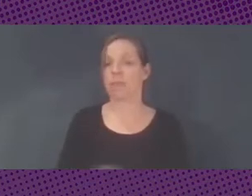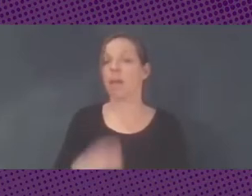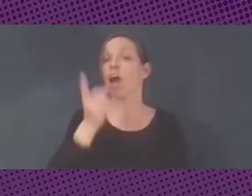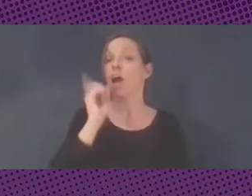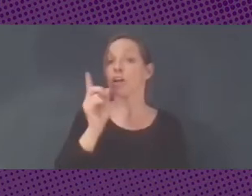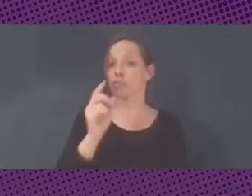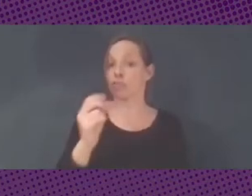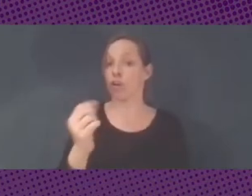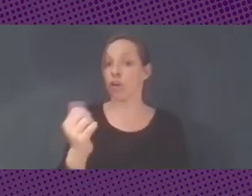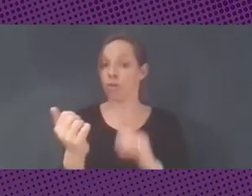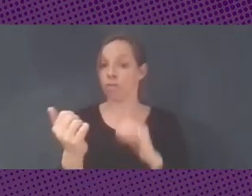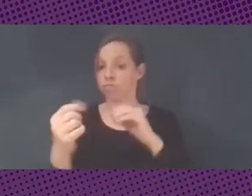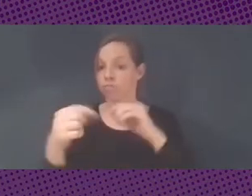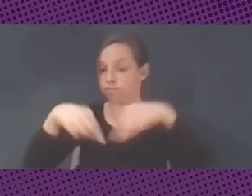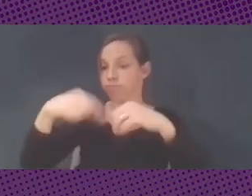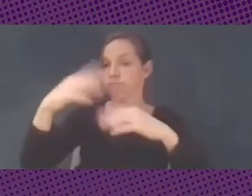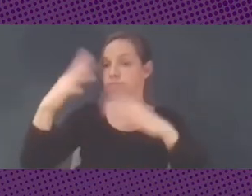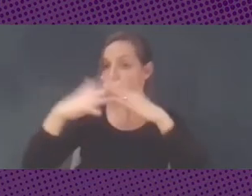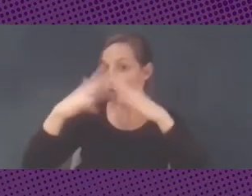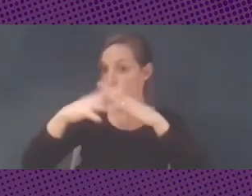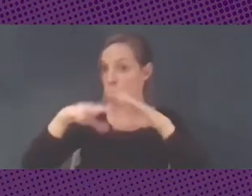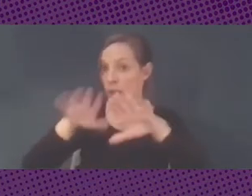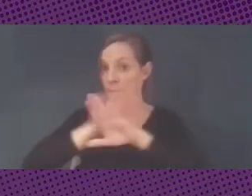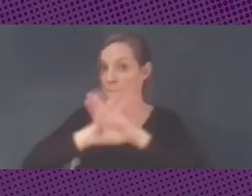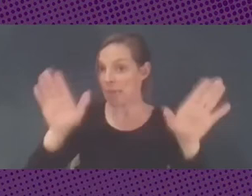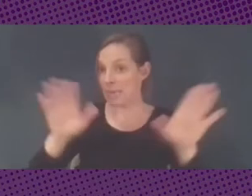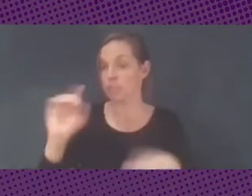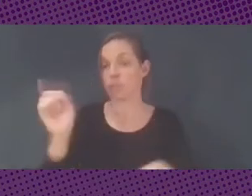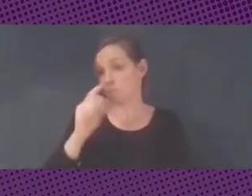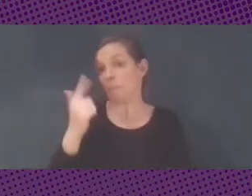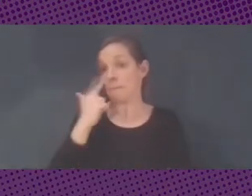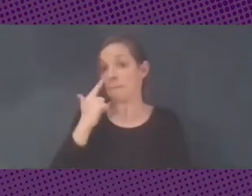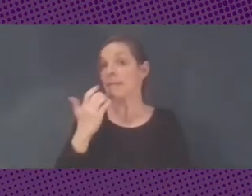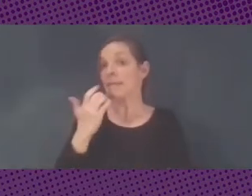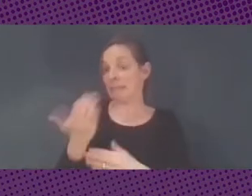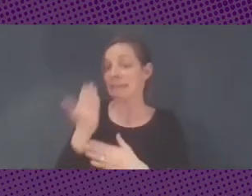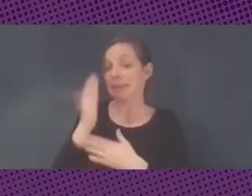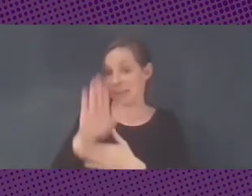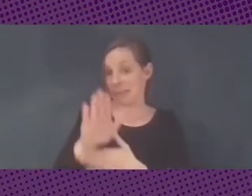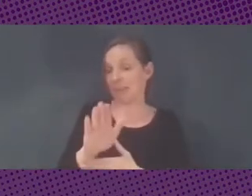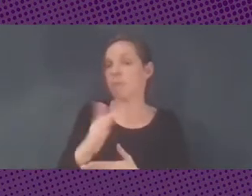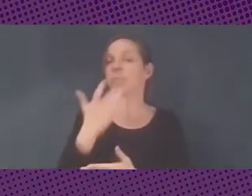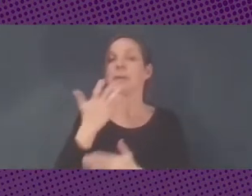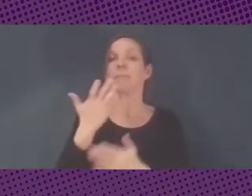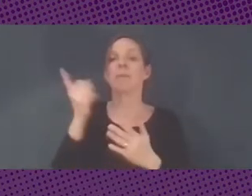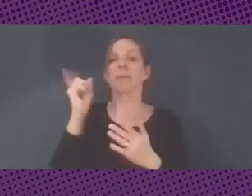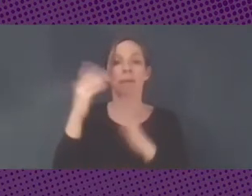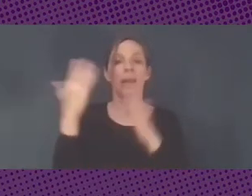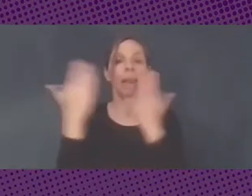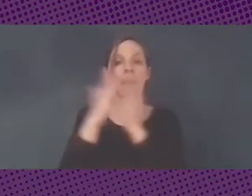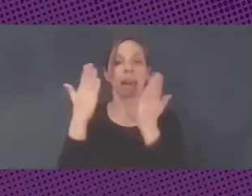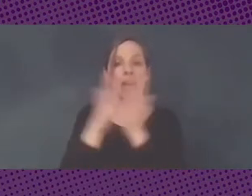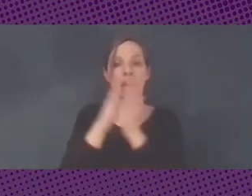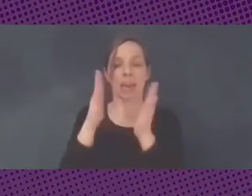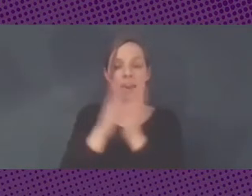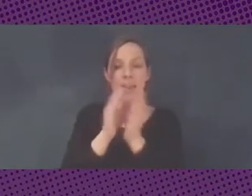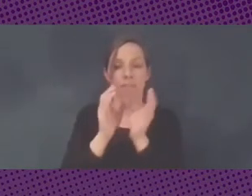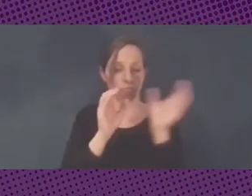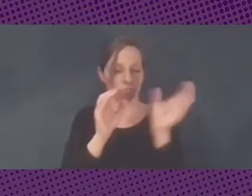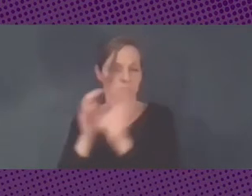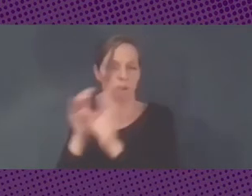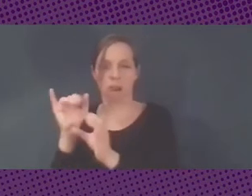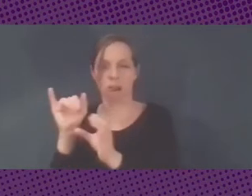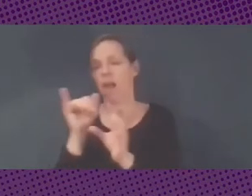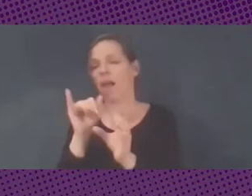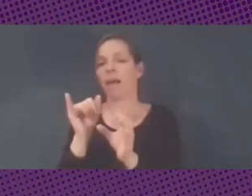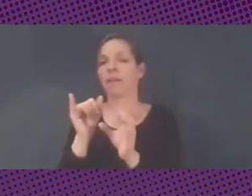the sort of literature on the Wall Street consensus or on this idea of maximizing